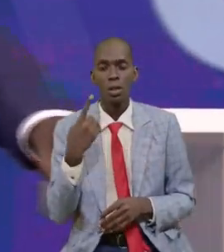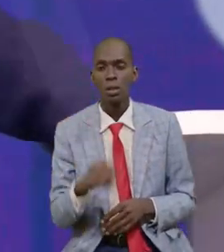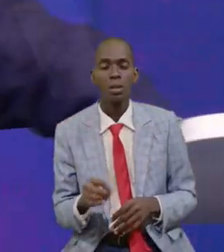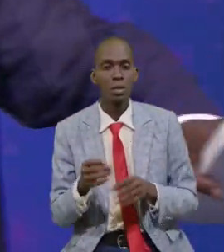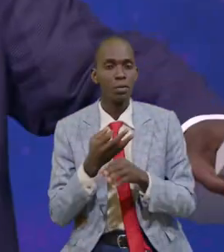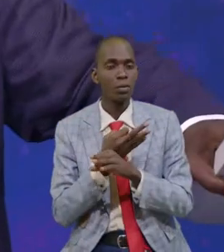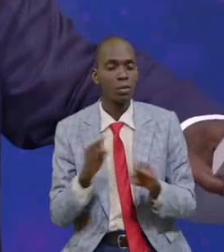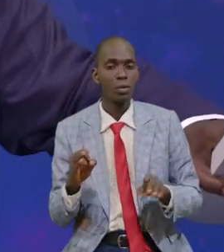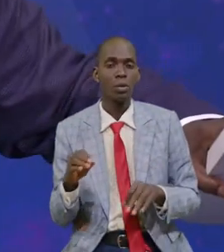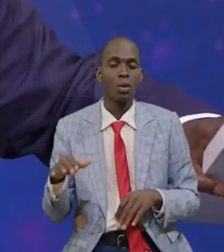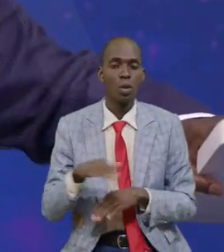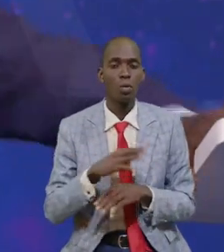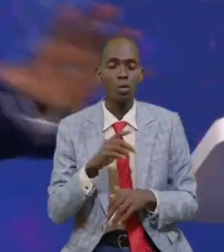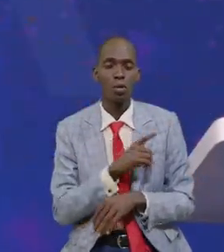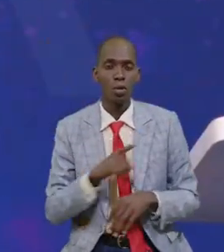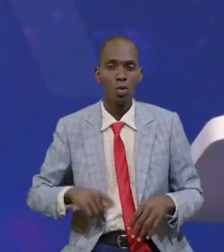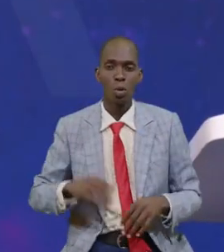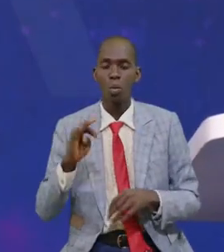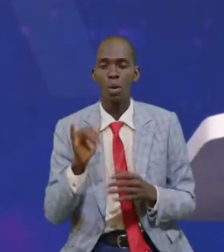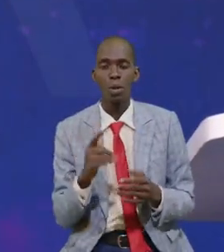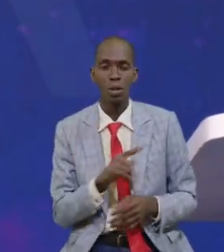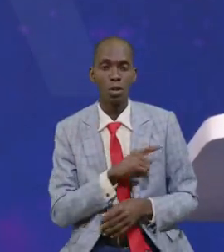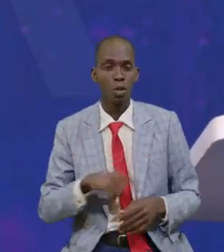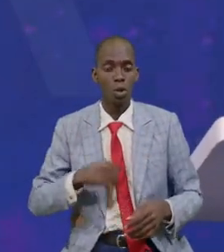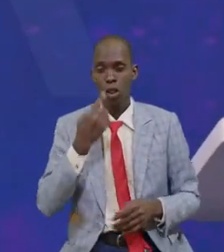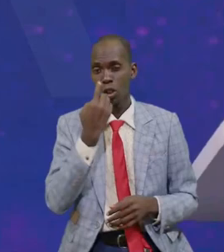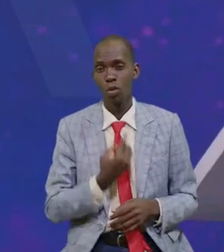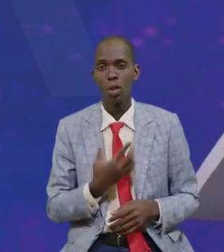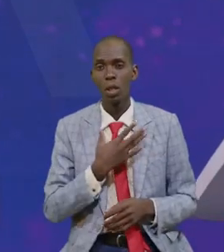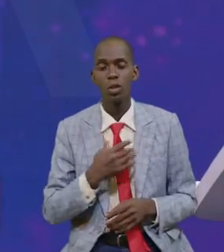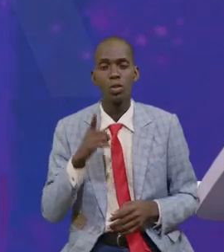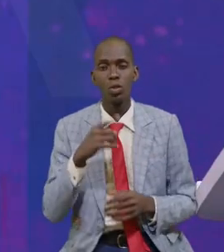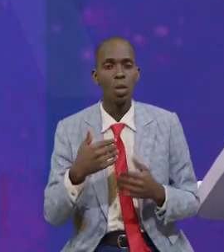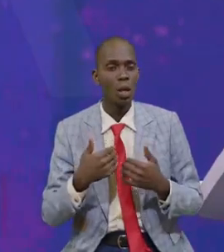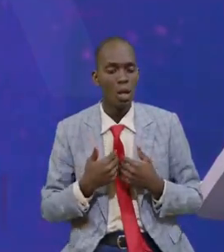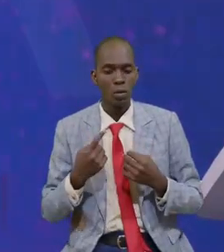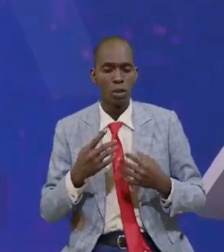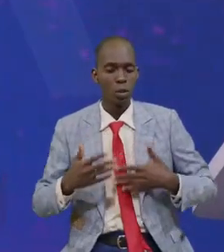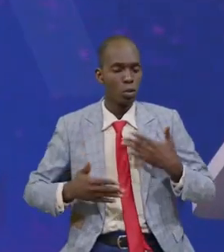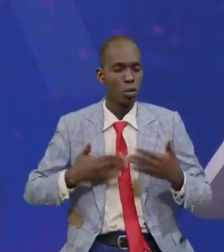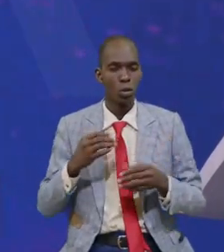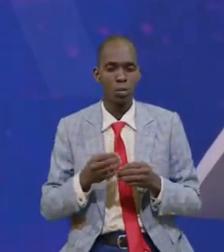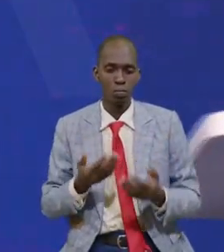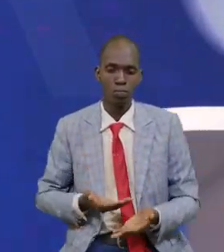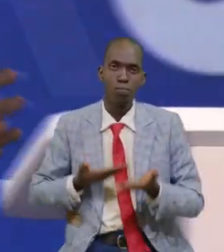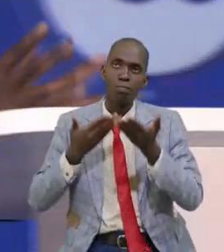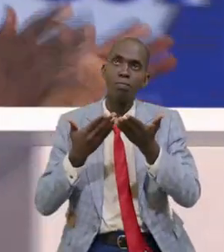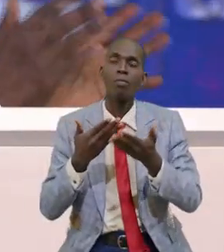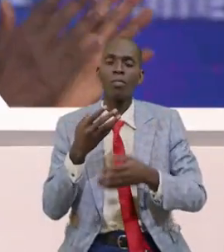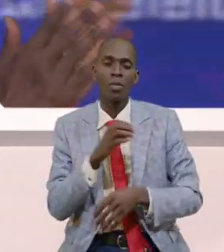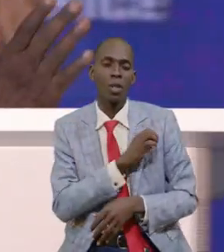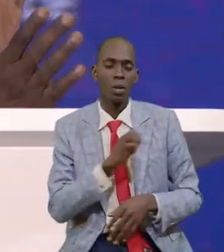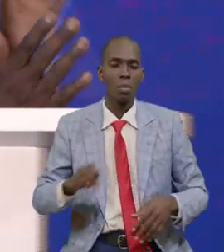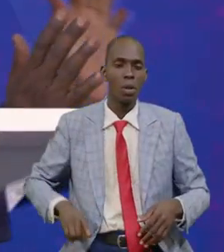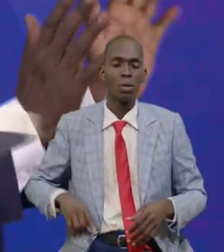of the Lord by the Lord alone, and you have the joy in presenting Emmanuel, the emancipator, before